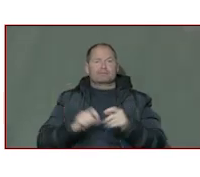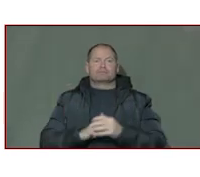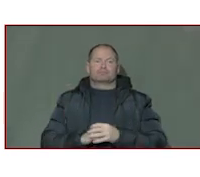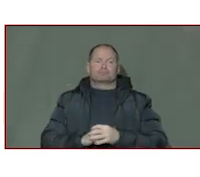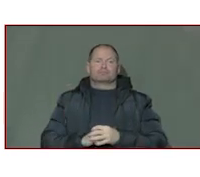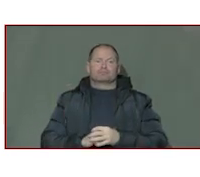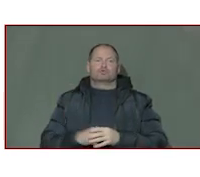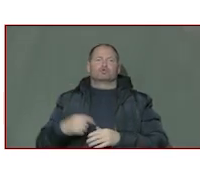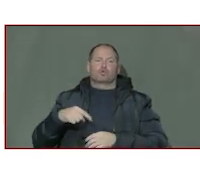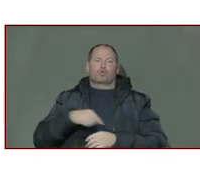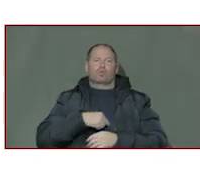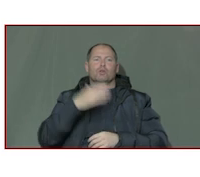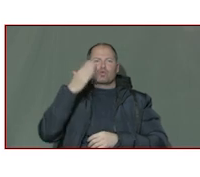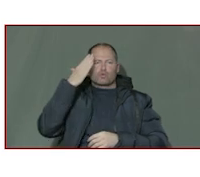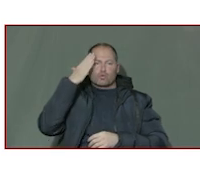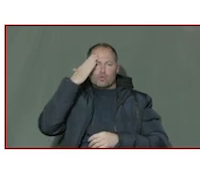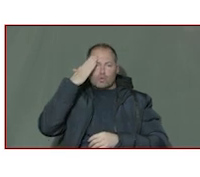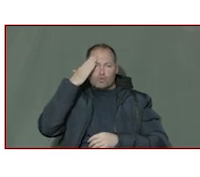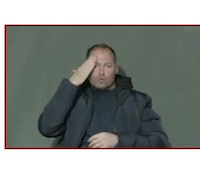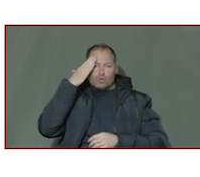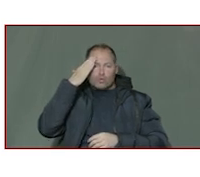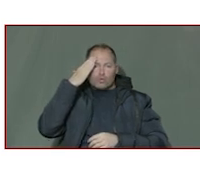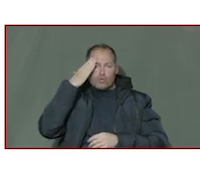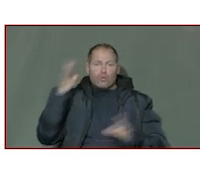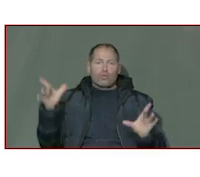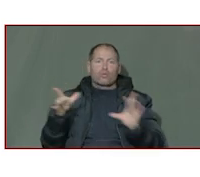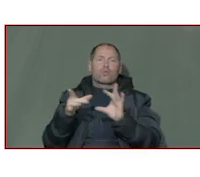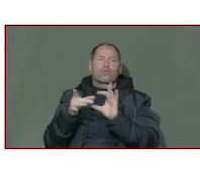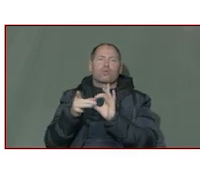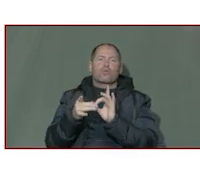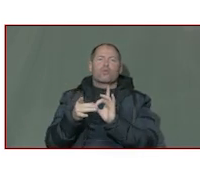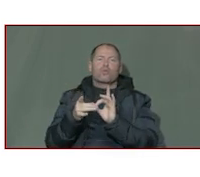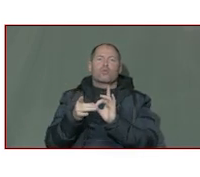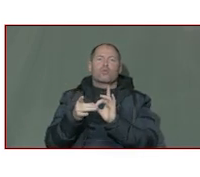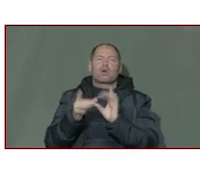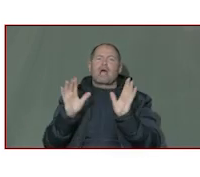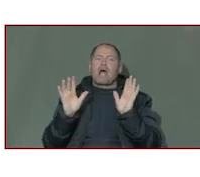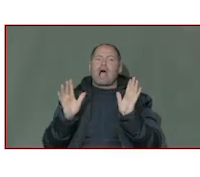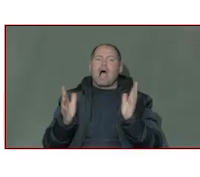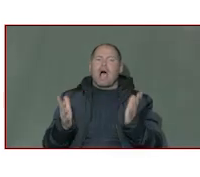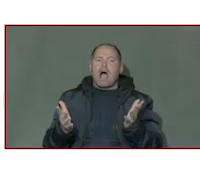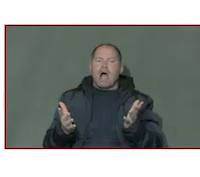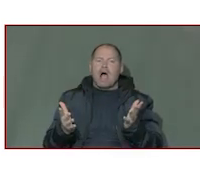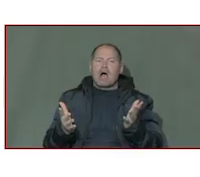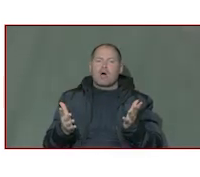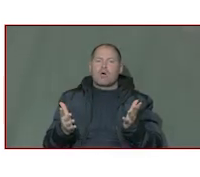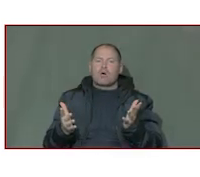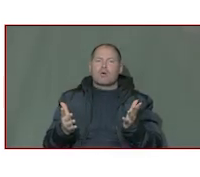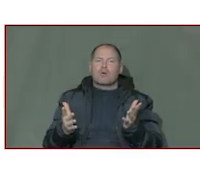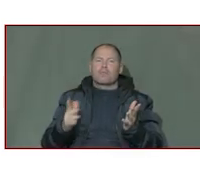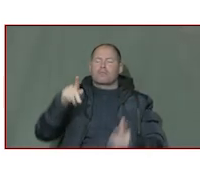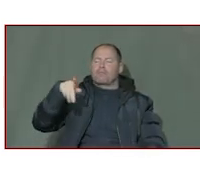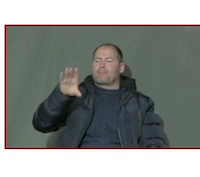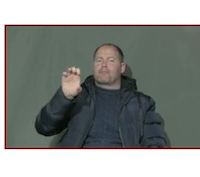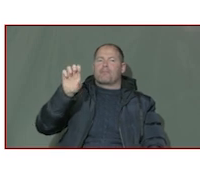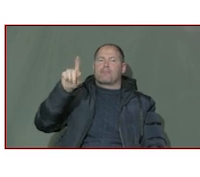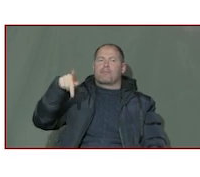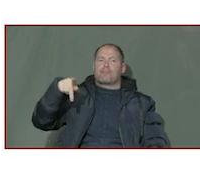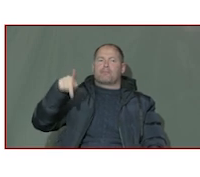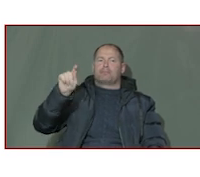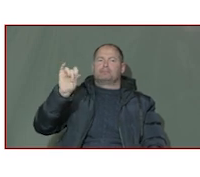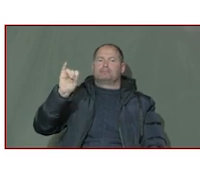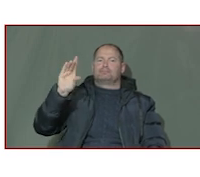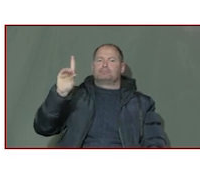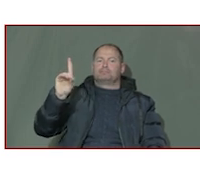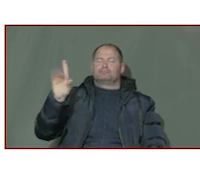attached to each other by peptide bonds to form the required what? Protein.